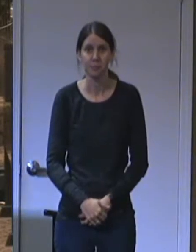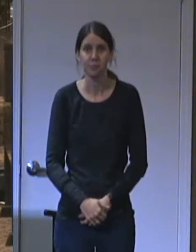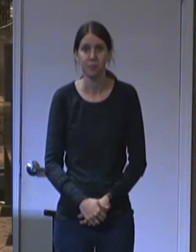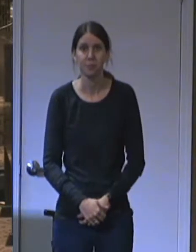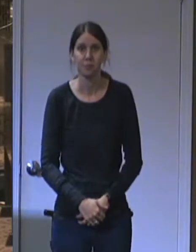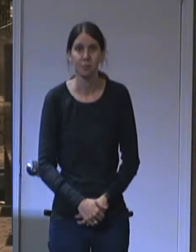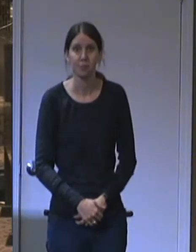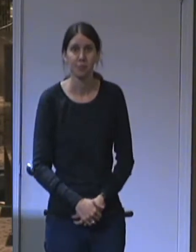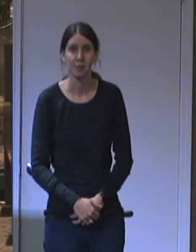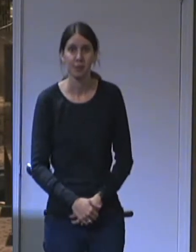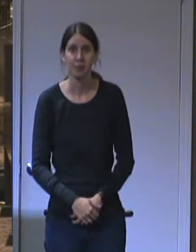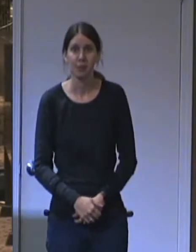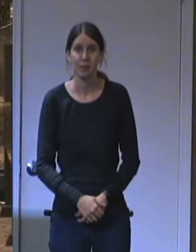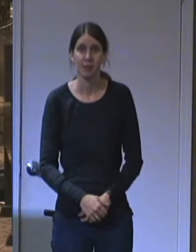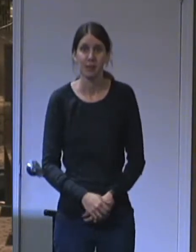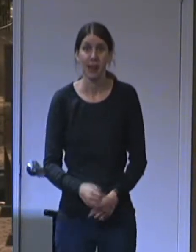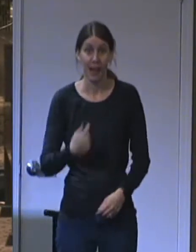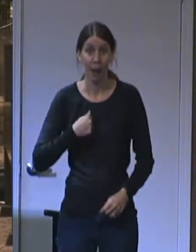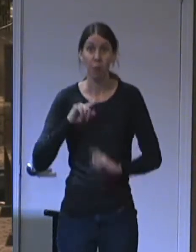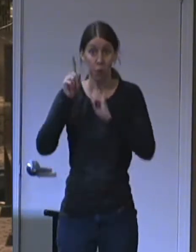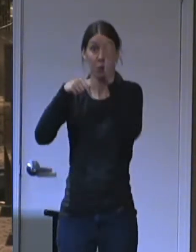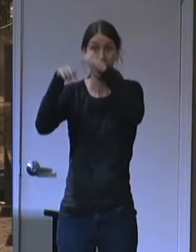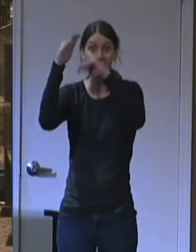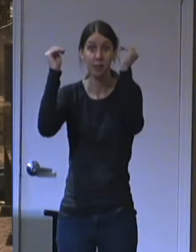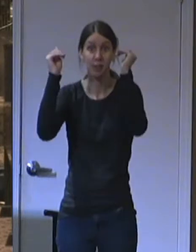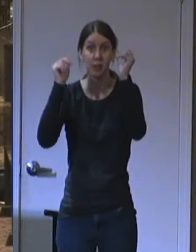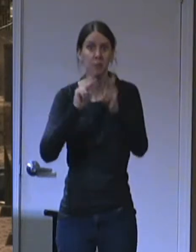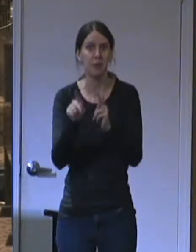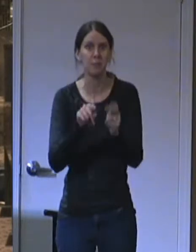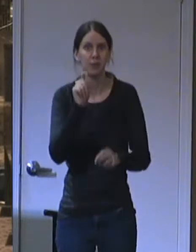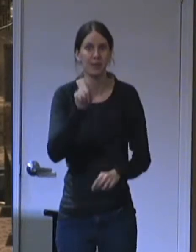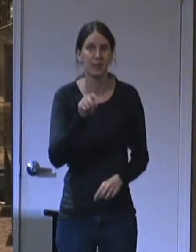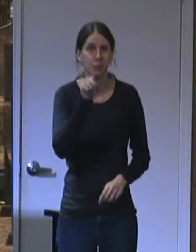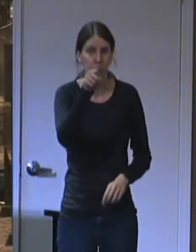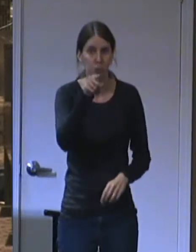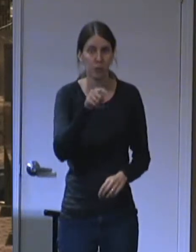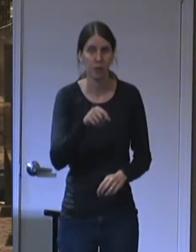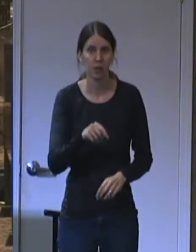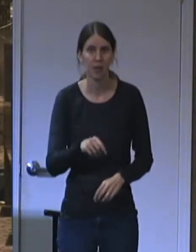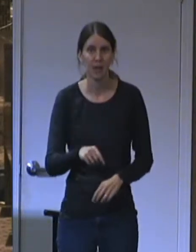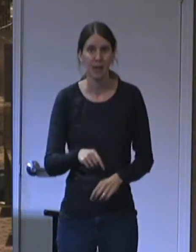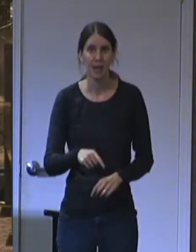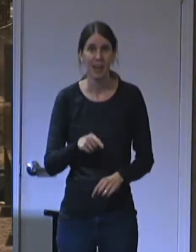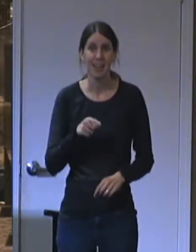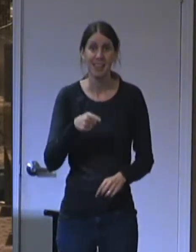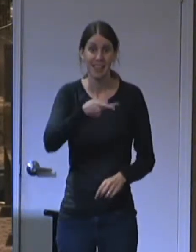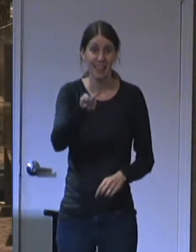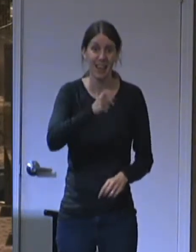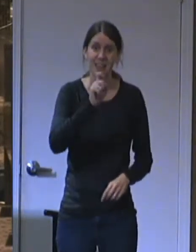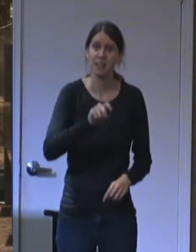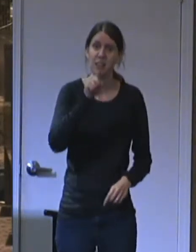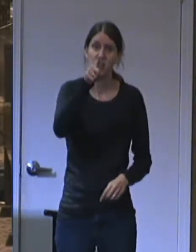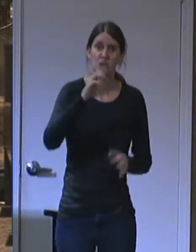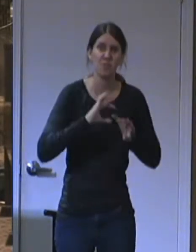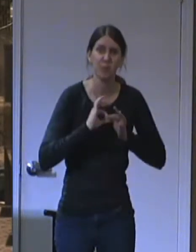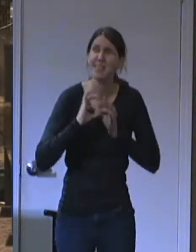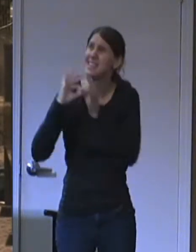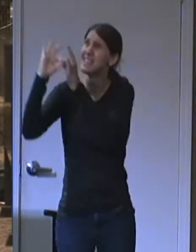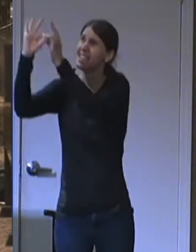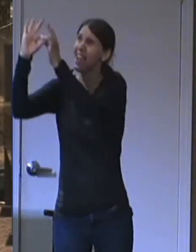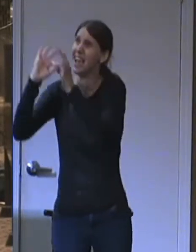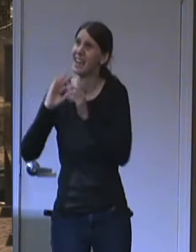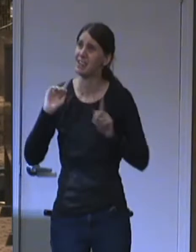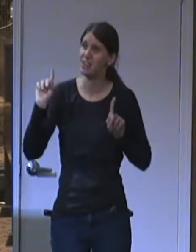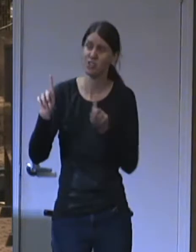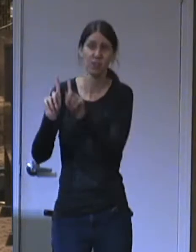He said, I'm going to heaven. People need you. Now they need you so attached to me that they get me in